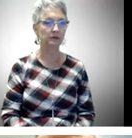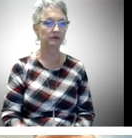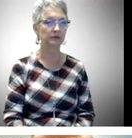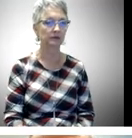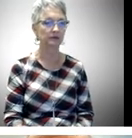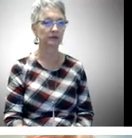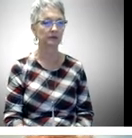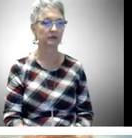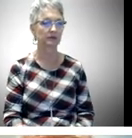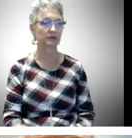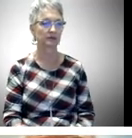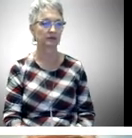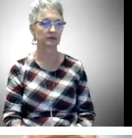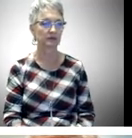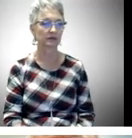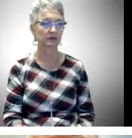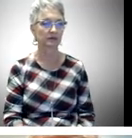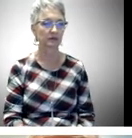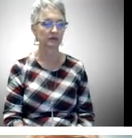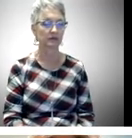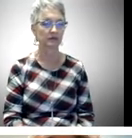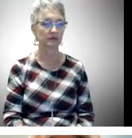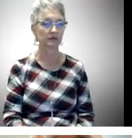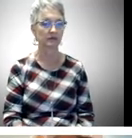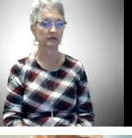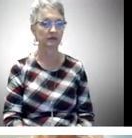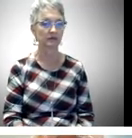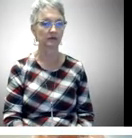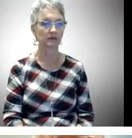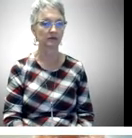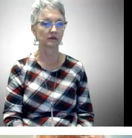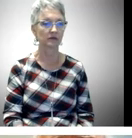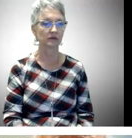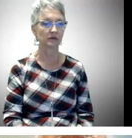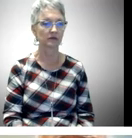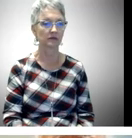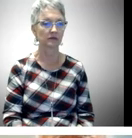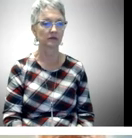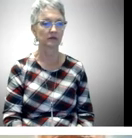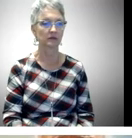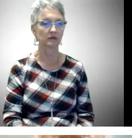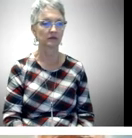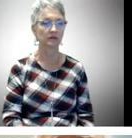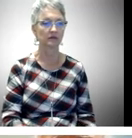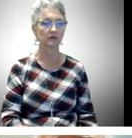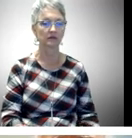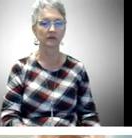mean, to the party you're dealing with on behalf of your son or daughter, it shows that you have this formal